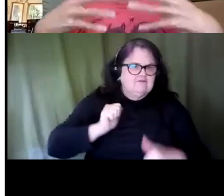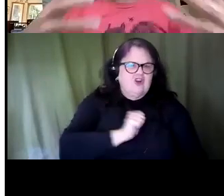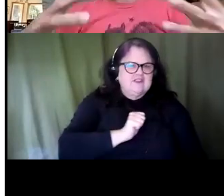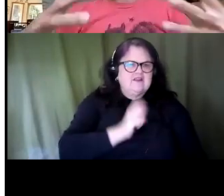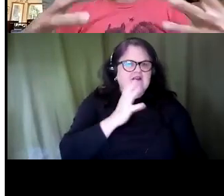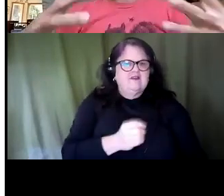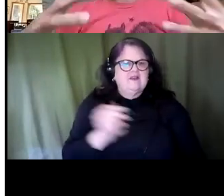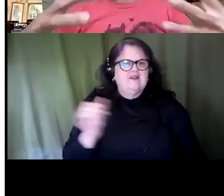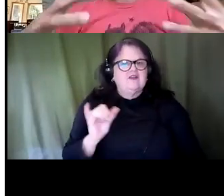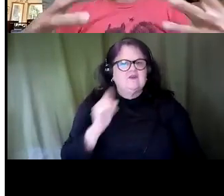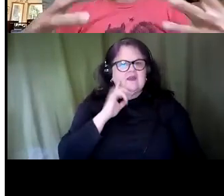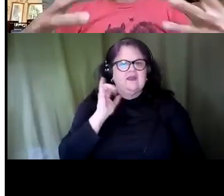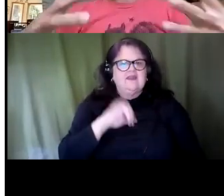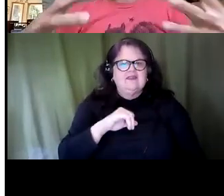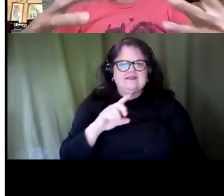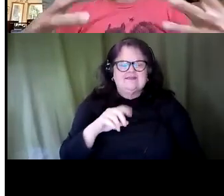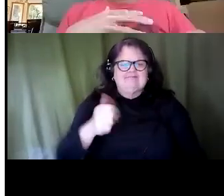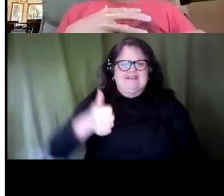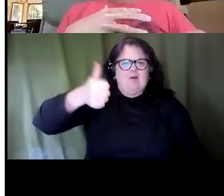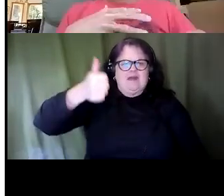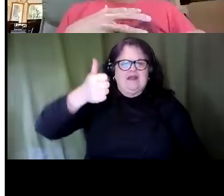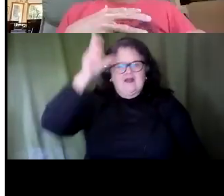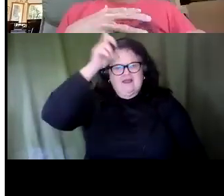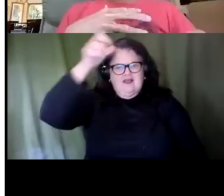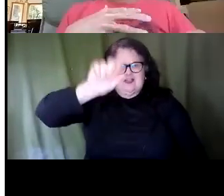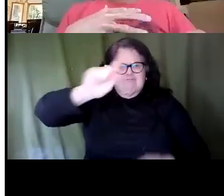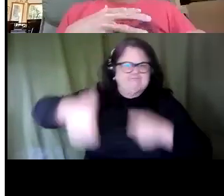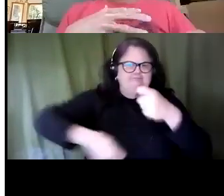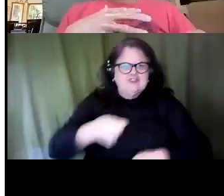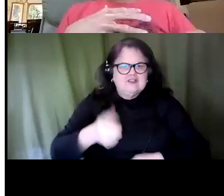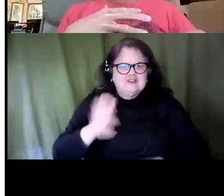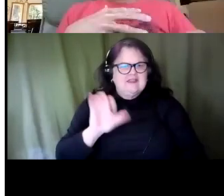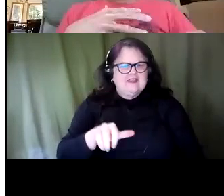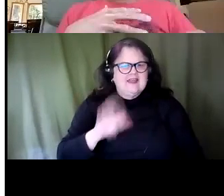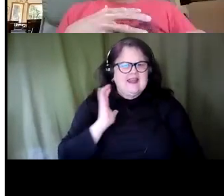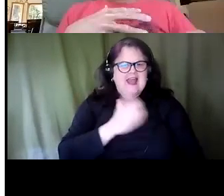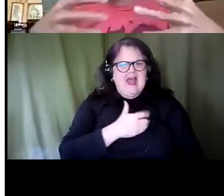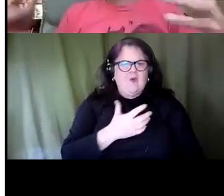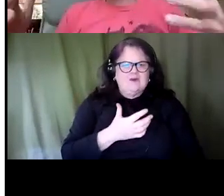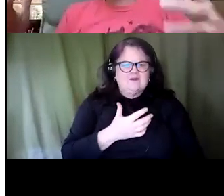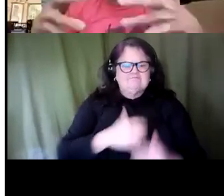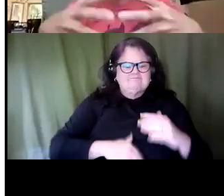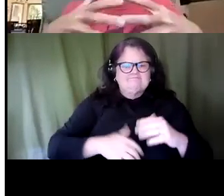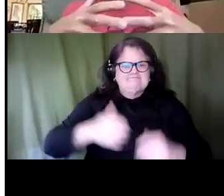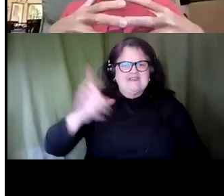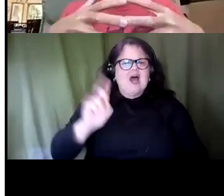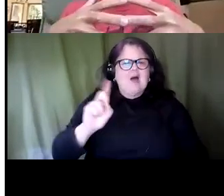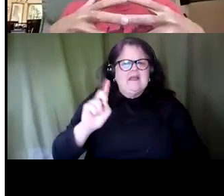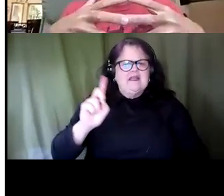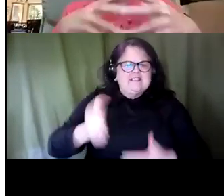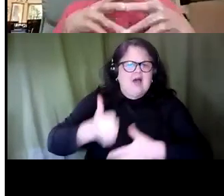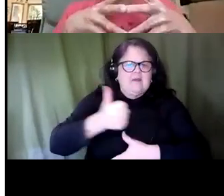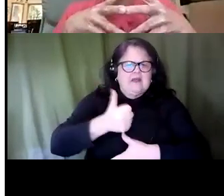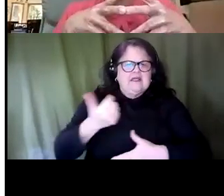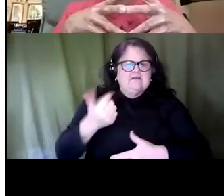this dominant logic inside out. Because our dominant logic is this one of like, we need to build up fortresses around